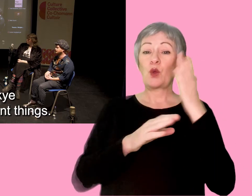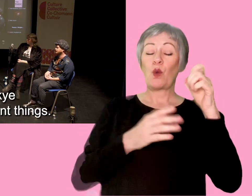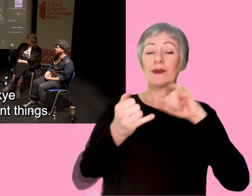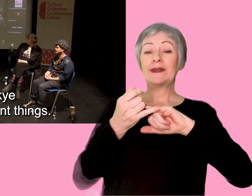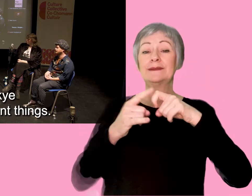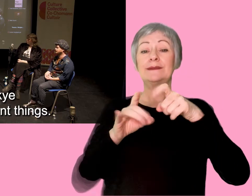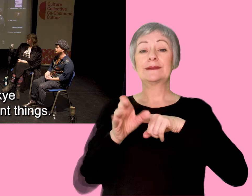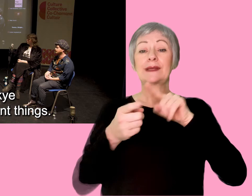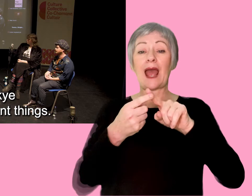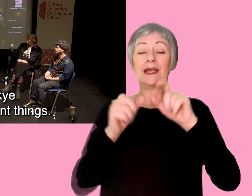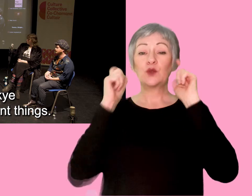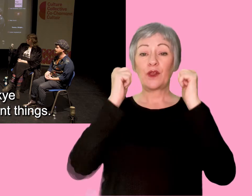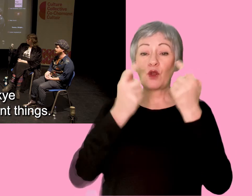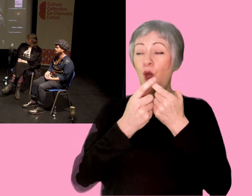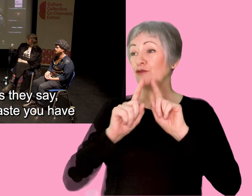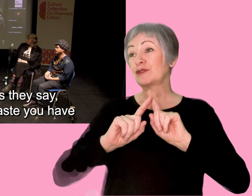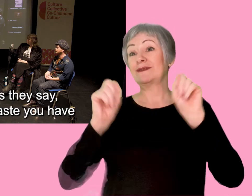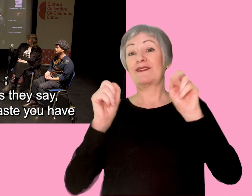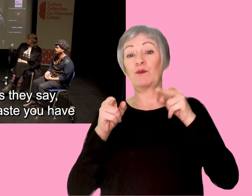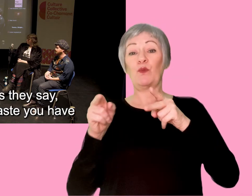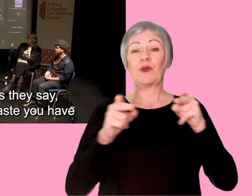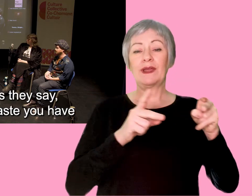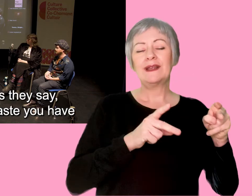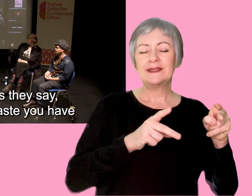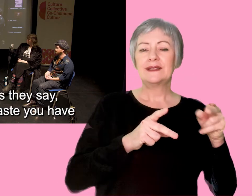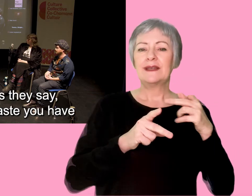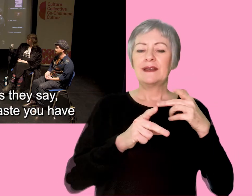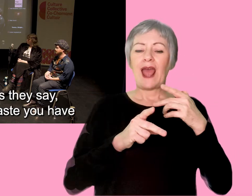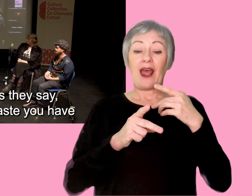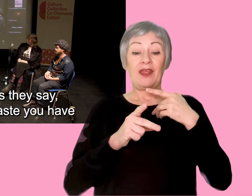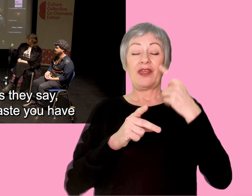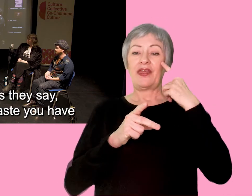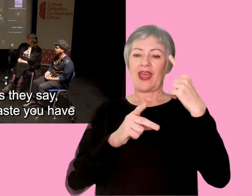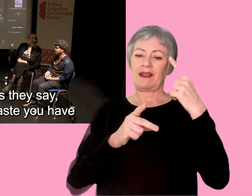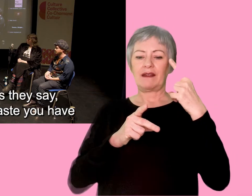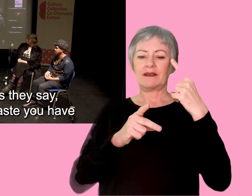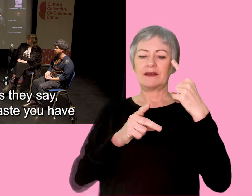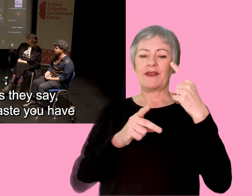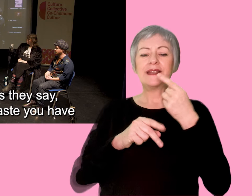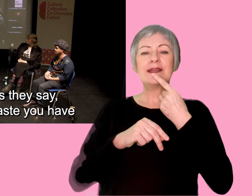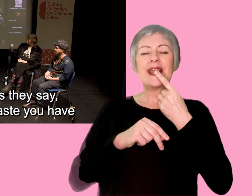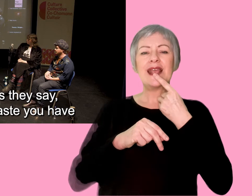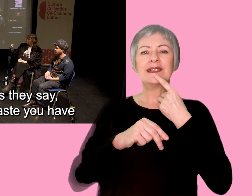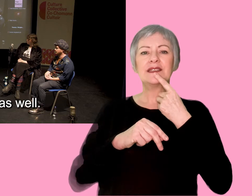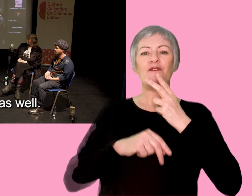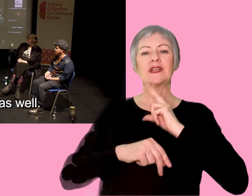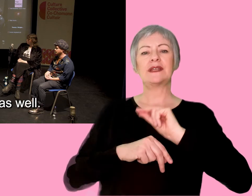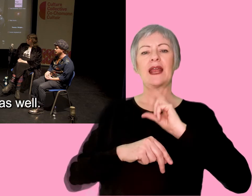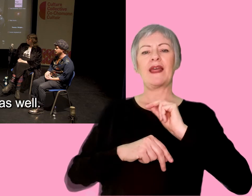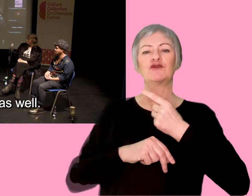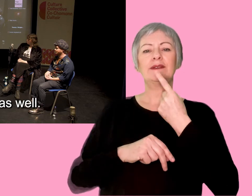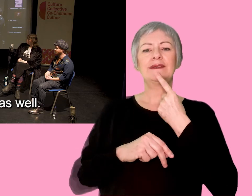to the college, or different things. So I think the blast, as they say, the taste or the dialectal taste you have